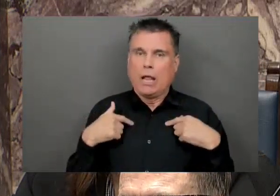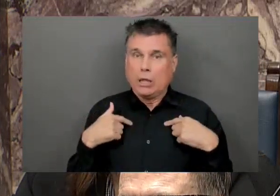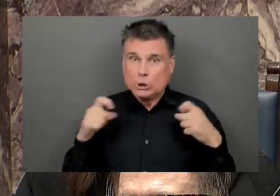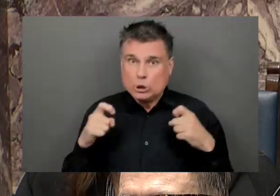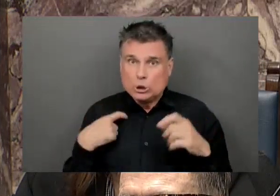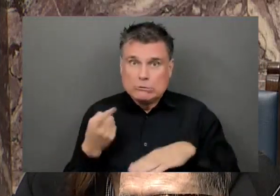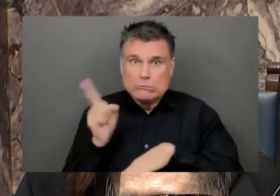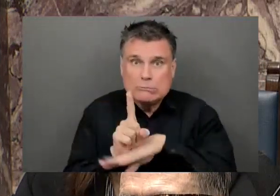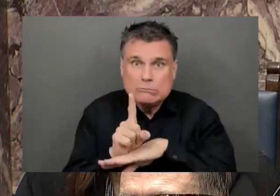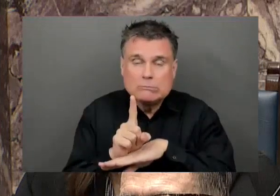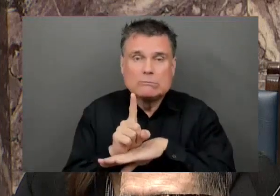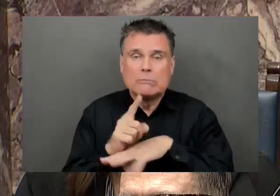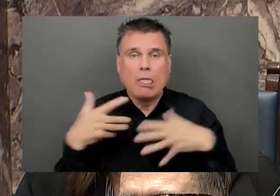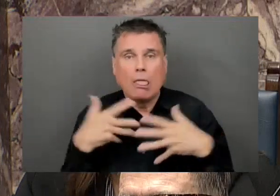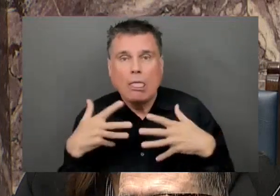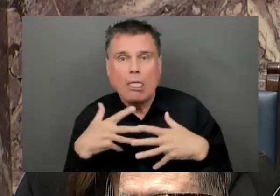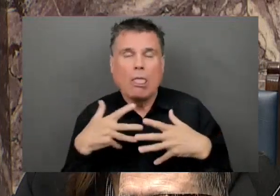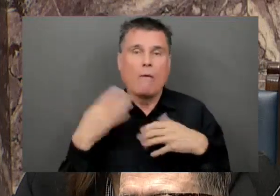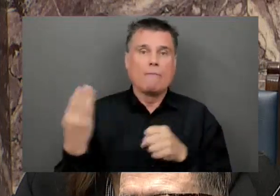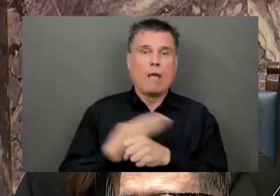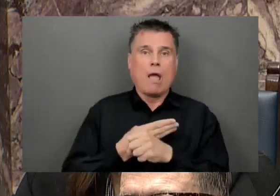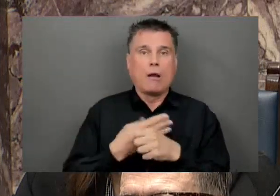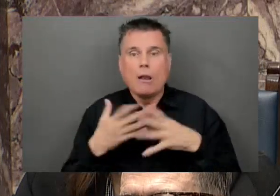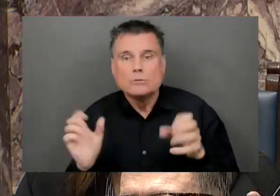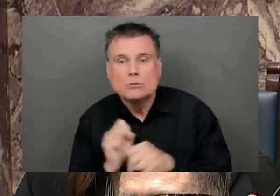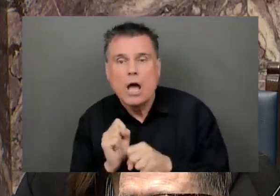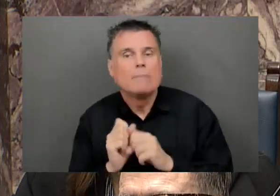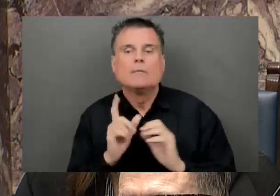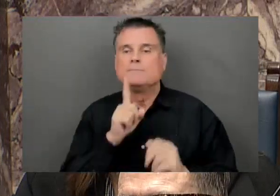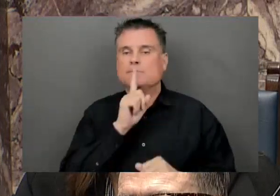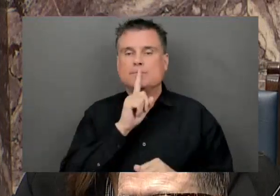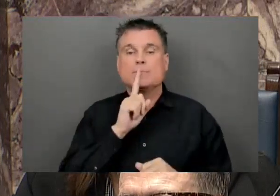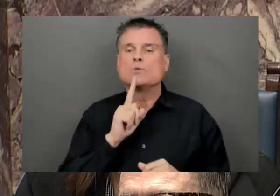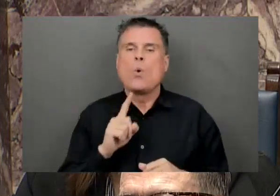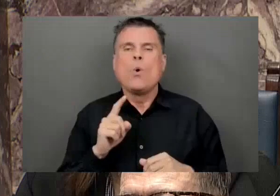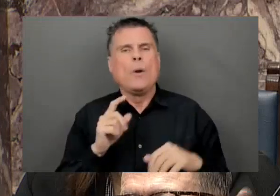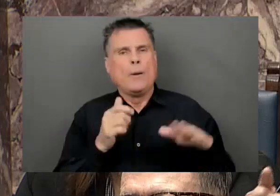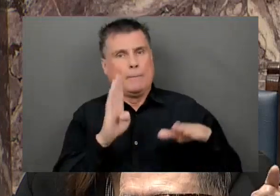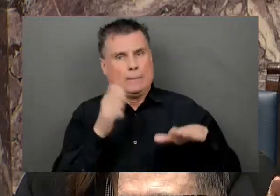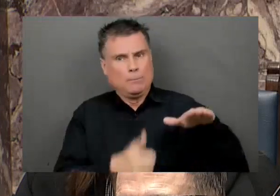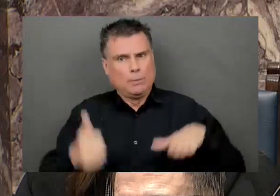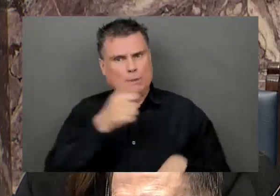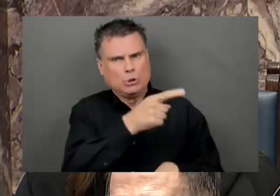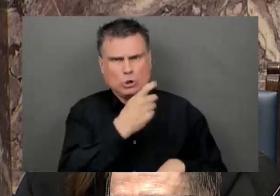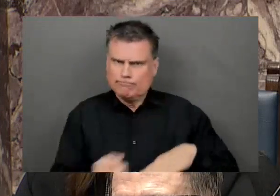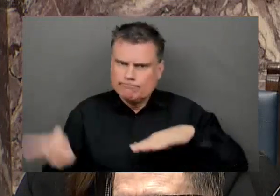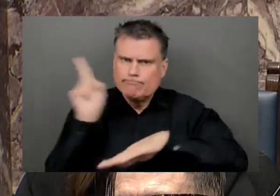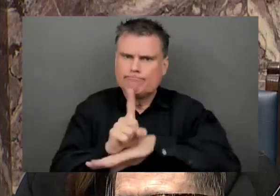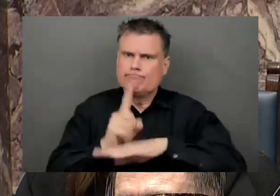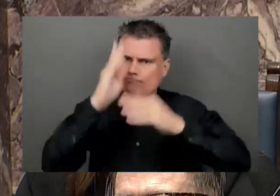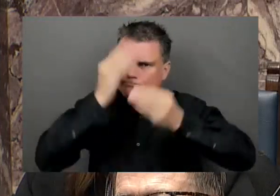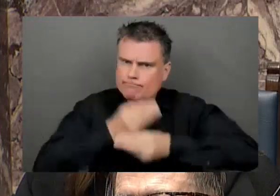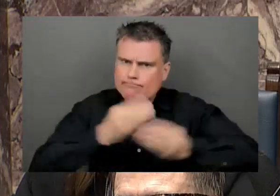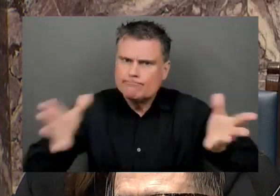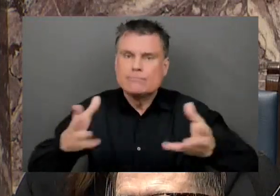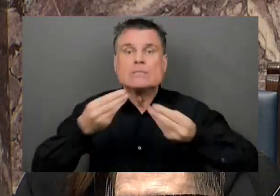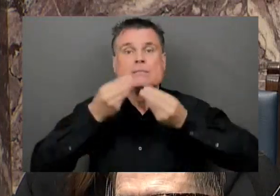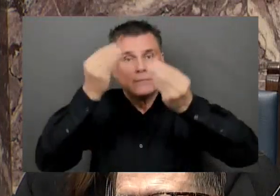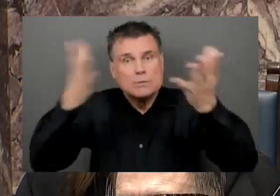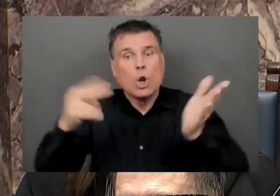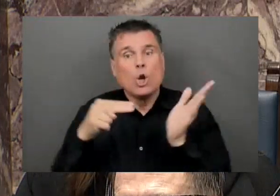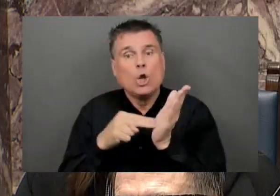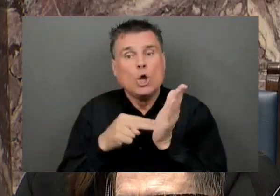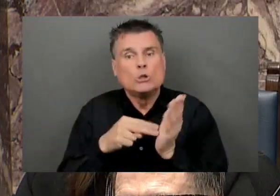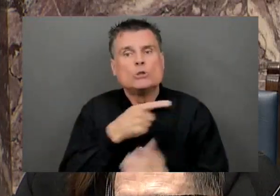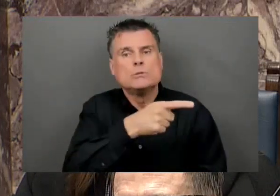up today and reassure nurses that they can speak up and that he will stand up for them and do something